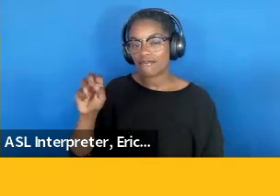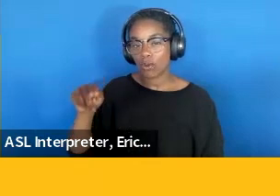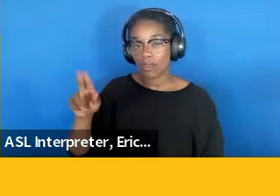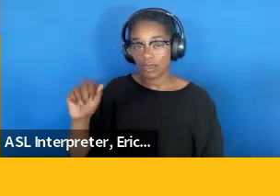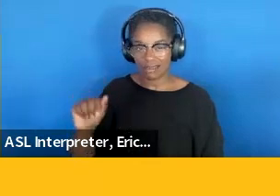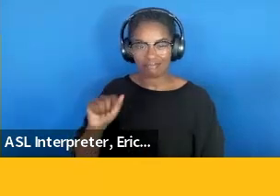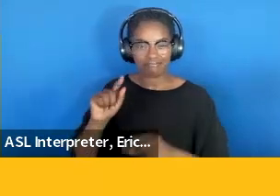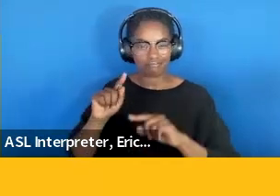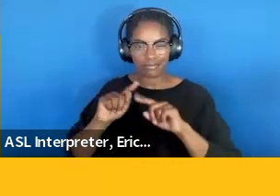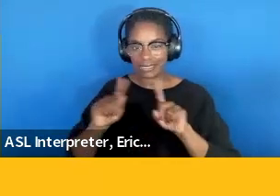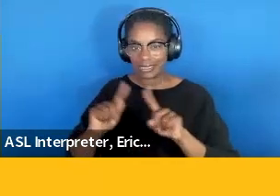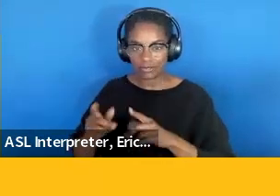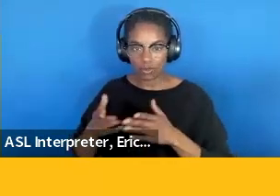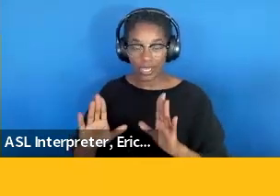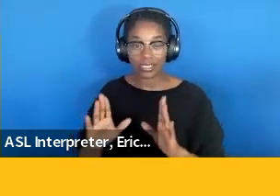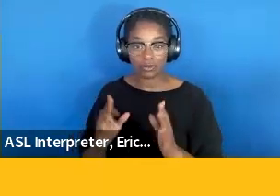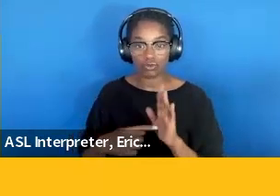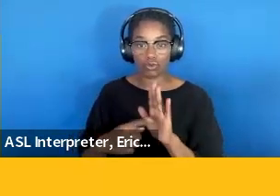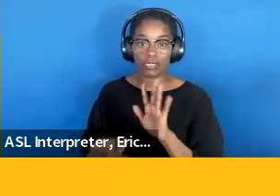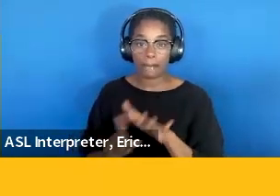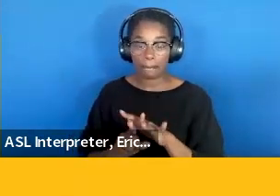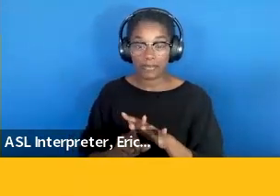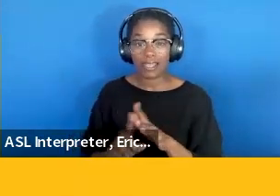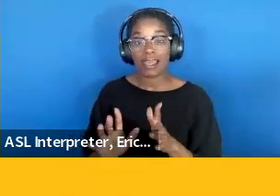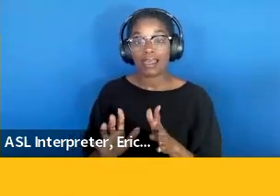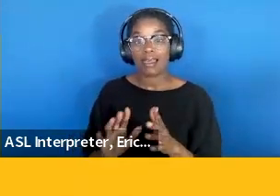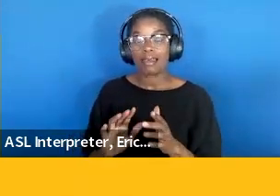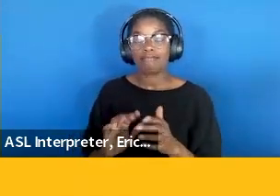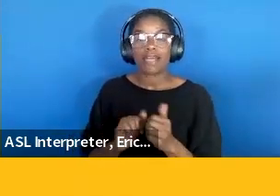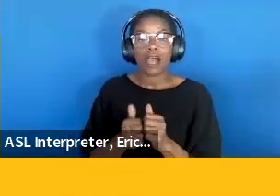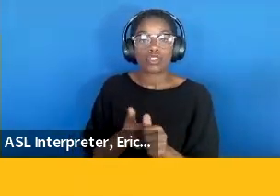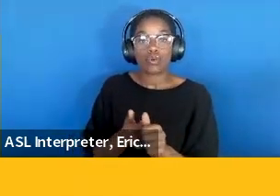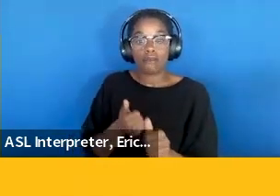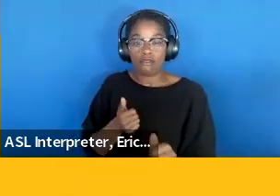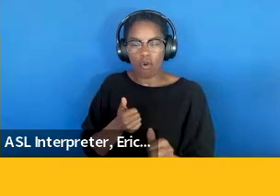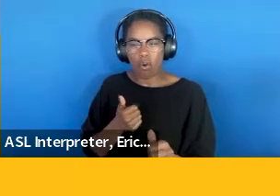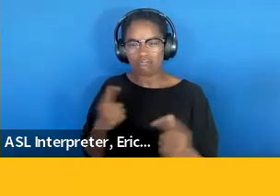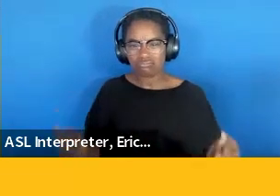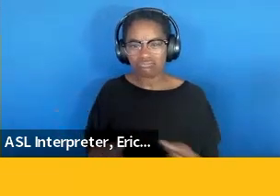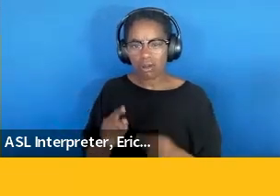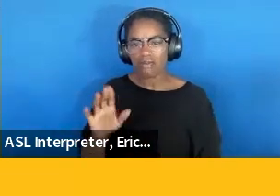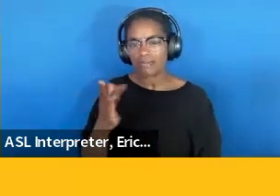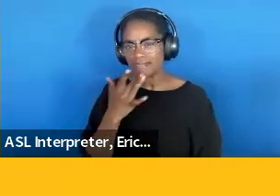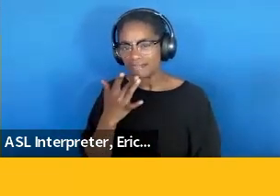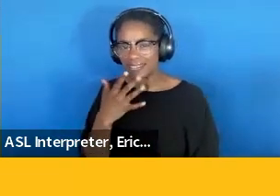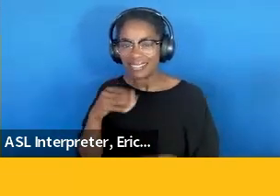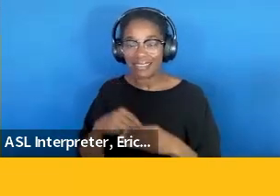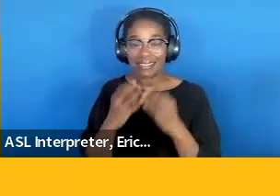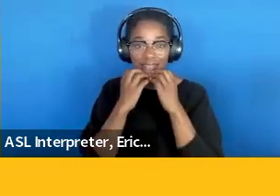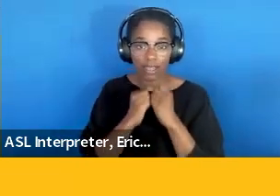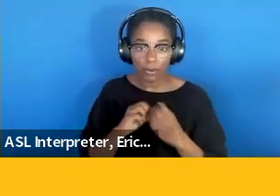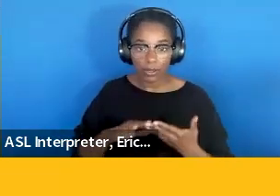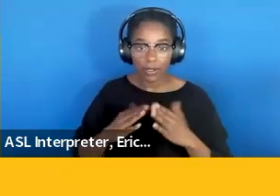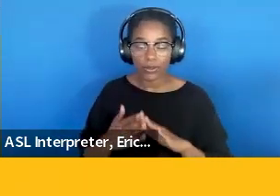importantly, how to avoid harmful assumptions and biases towards these valued communities. These discussions